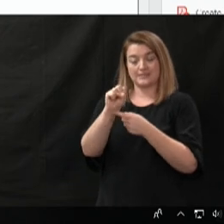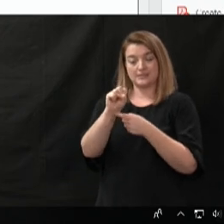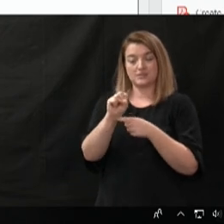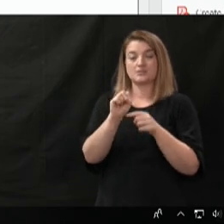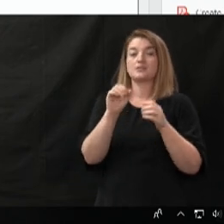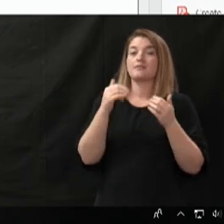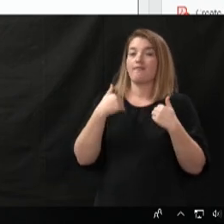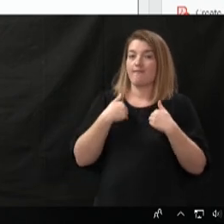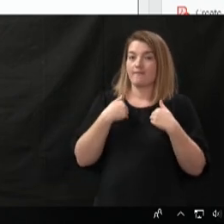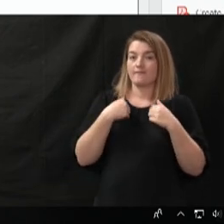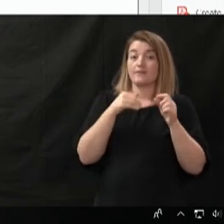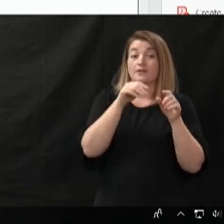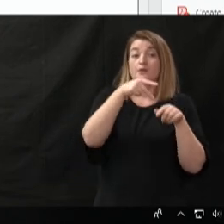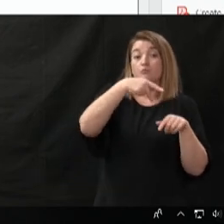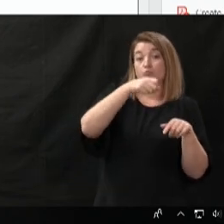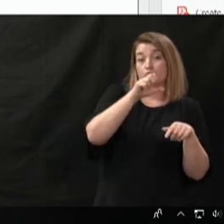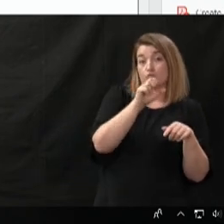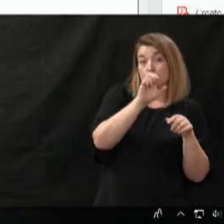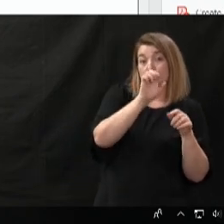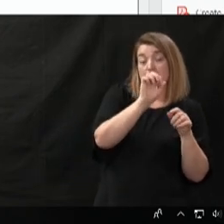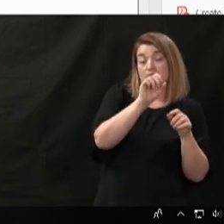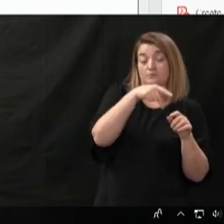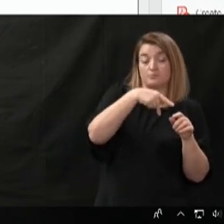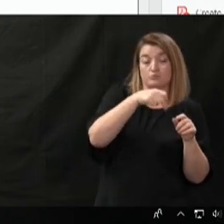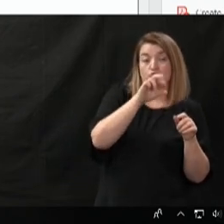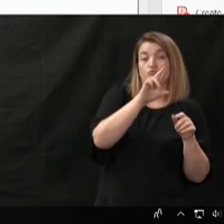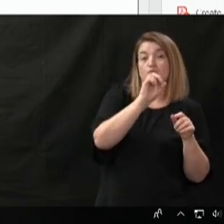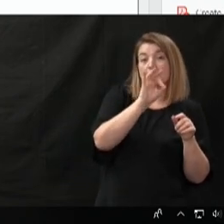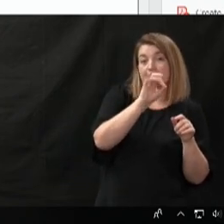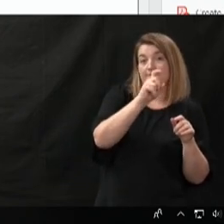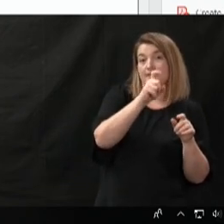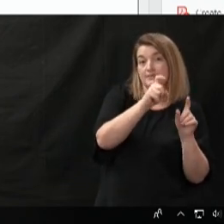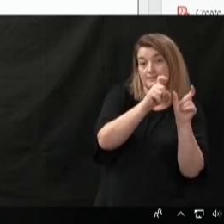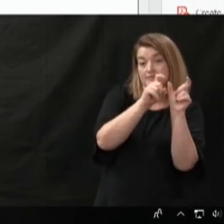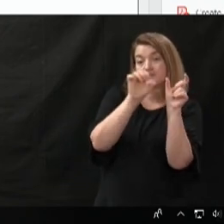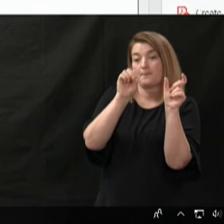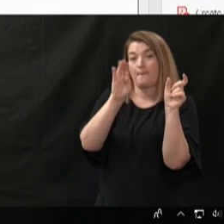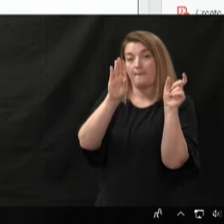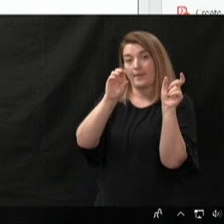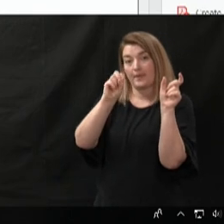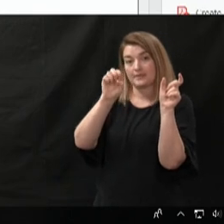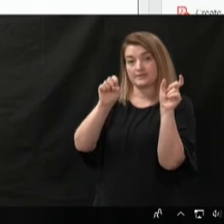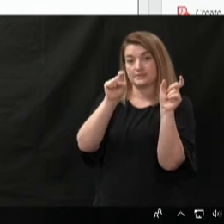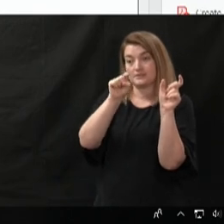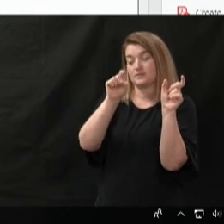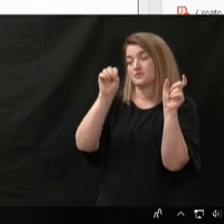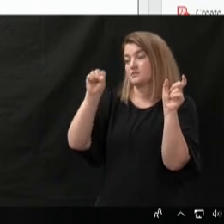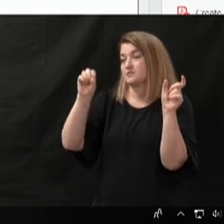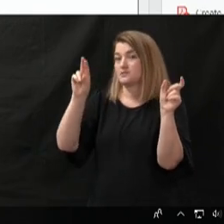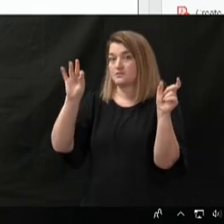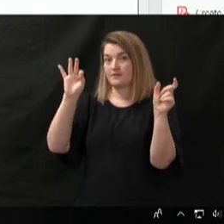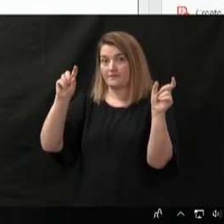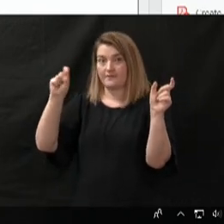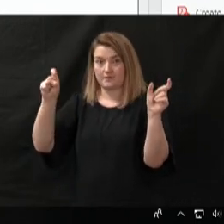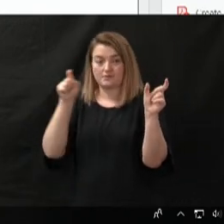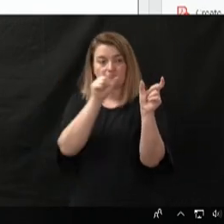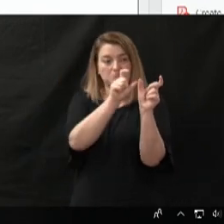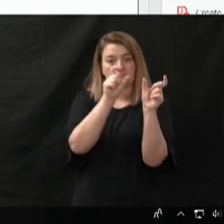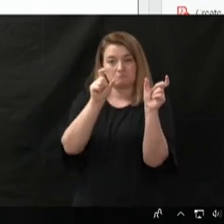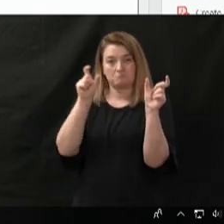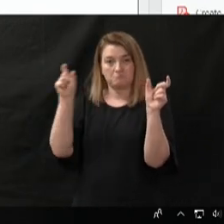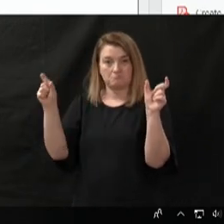how they put their words together. And you can tell a Latin word if it has an ending blend like PT and CT.